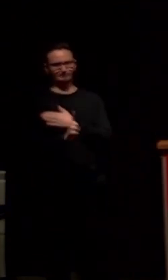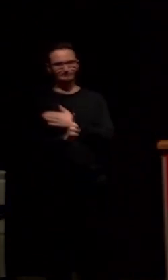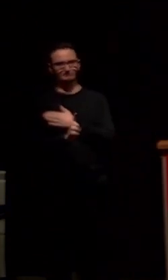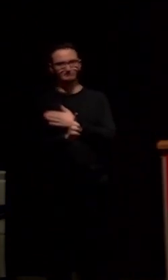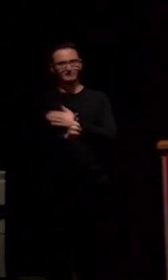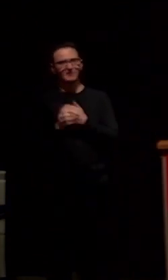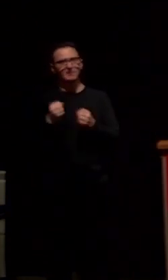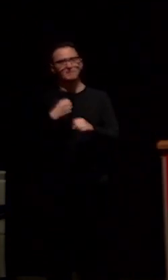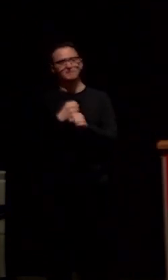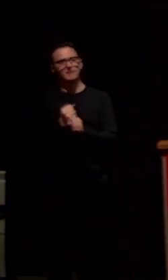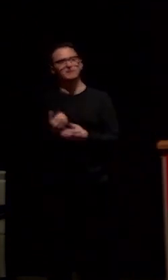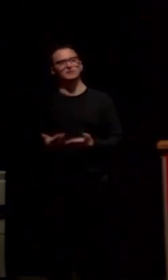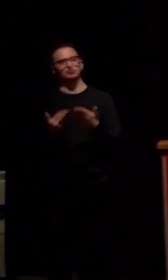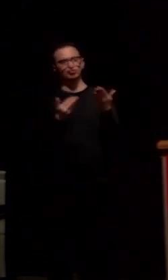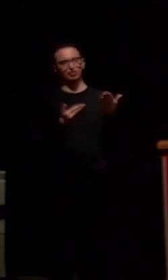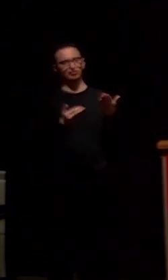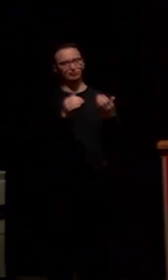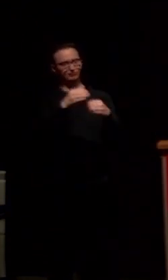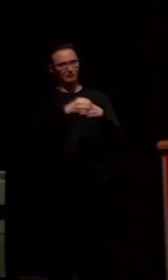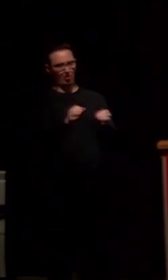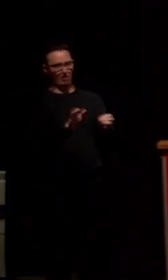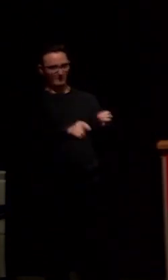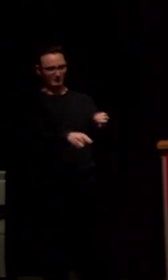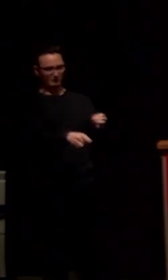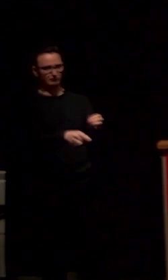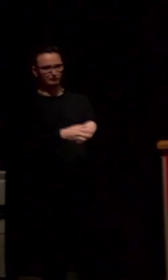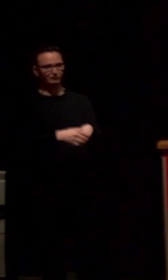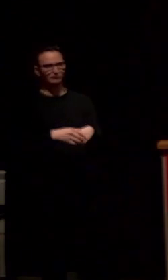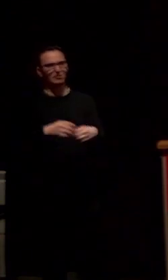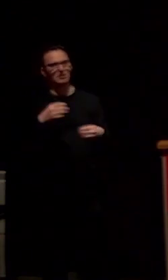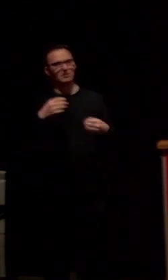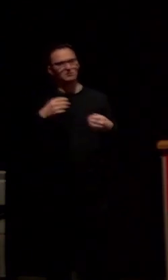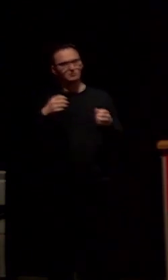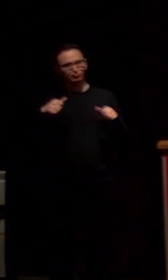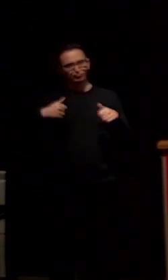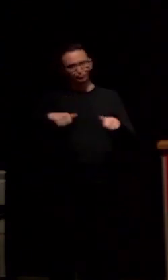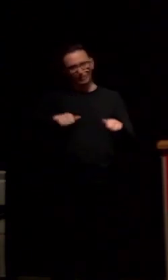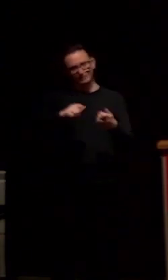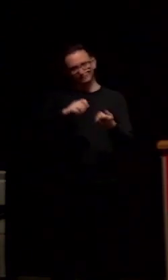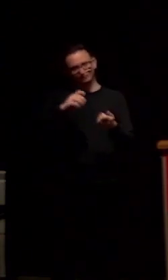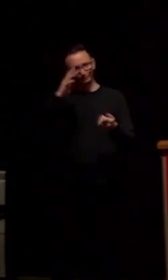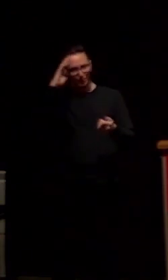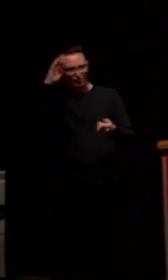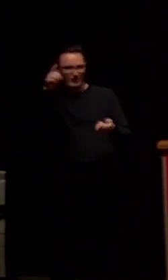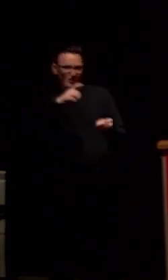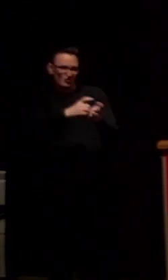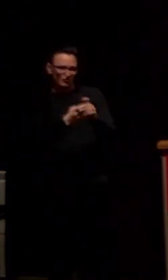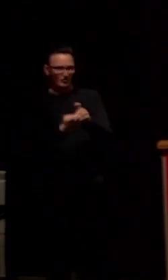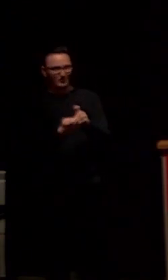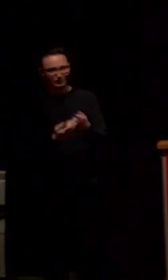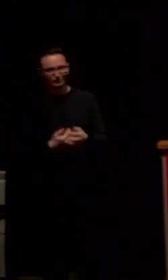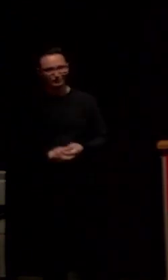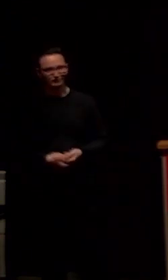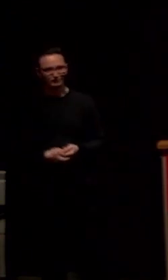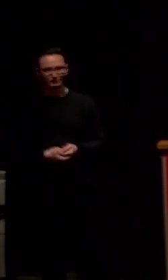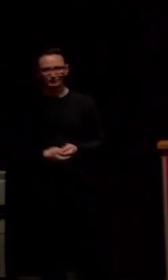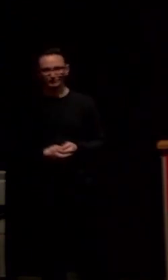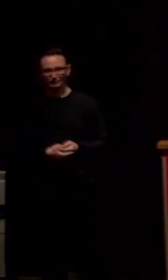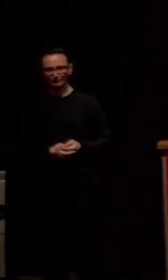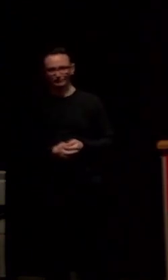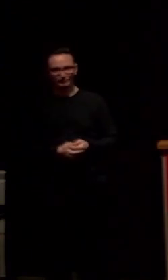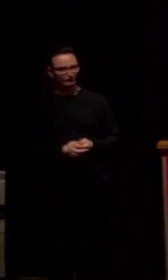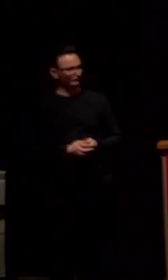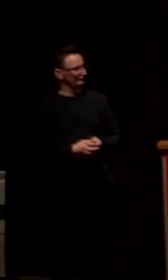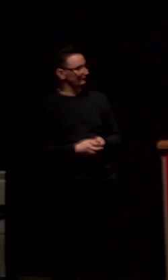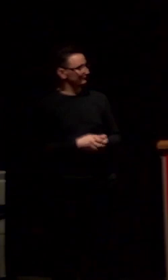office. And try to create change in those small ways. I agree with